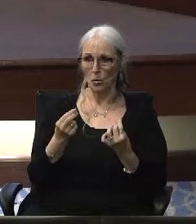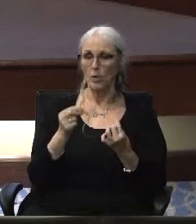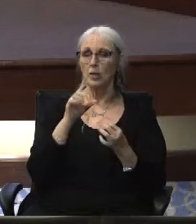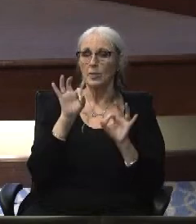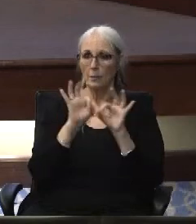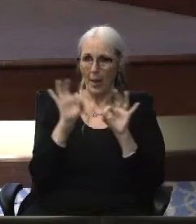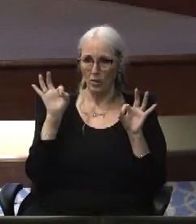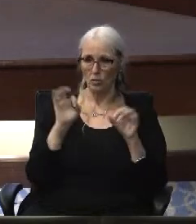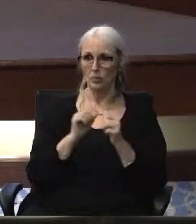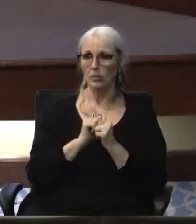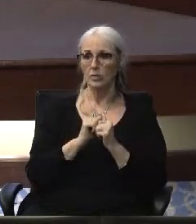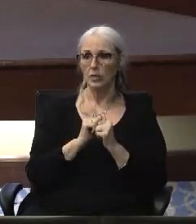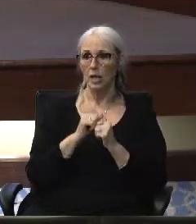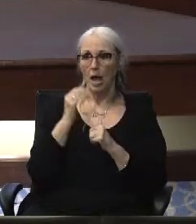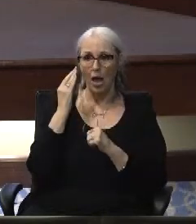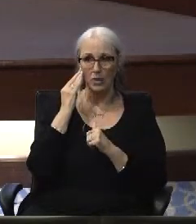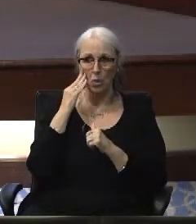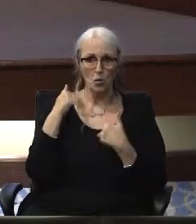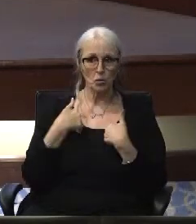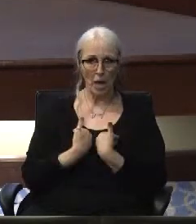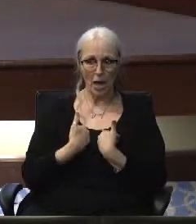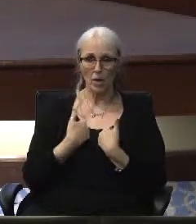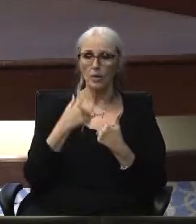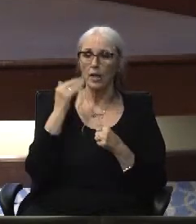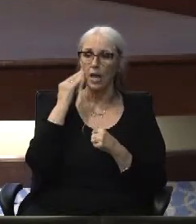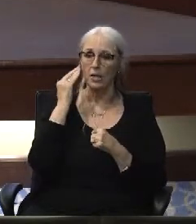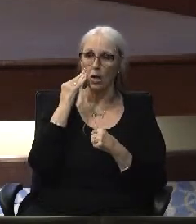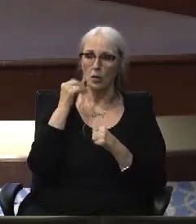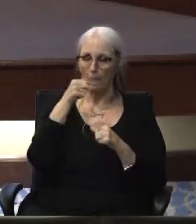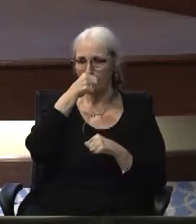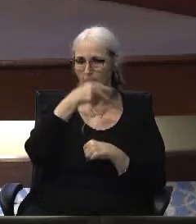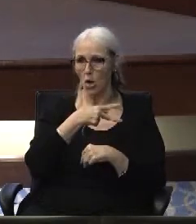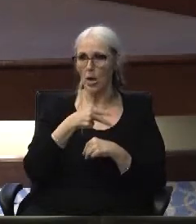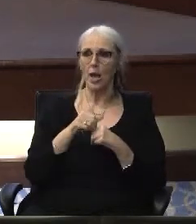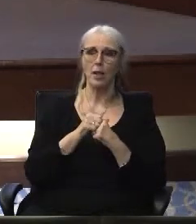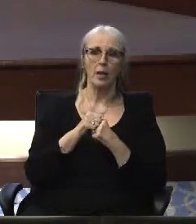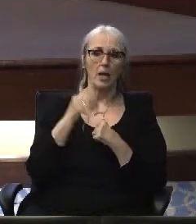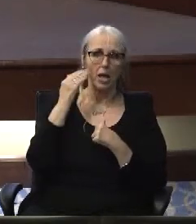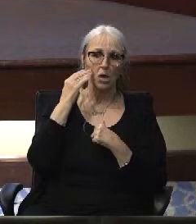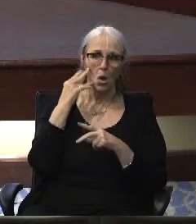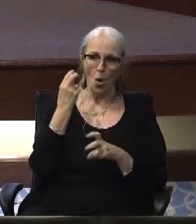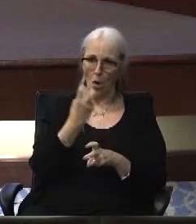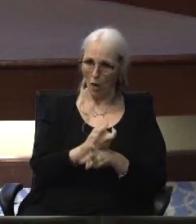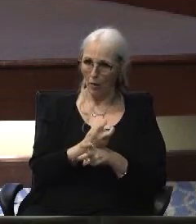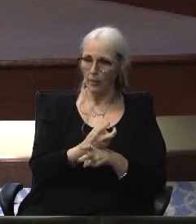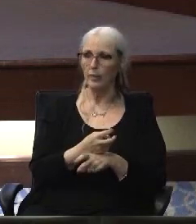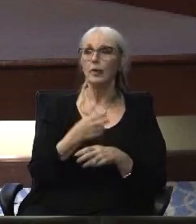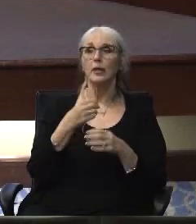matters. I know you're tired. I know you're burnt out. I know that it's hard,